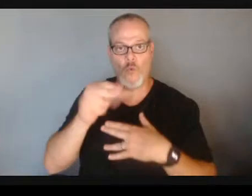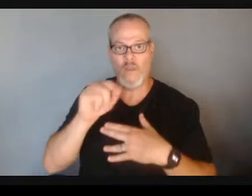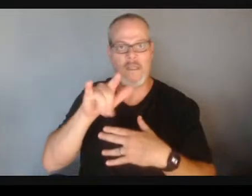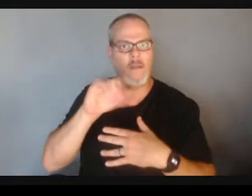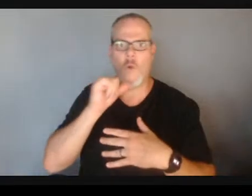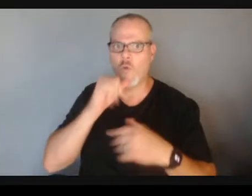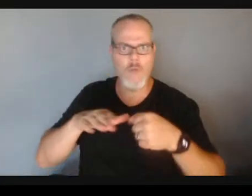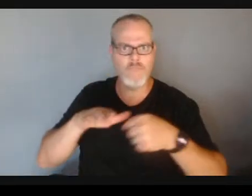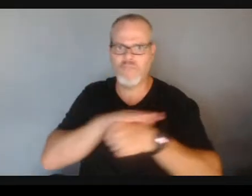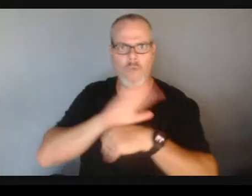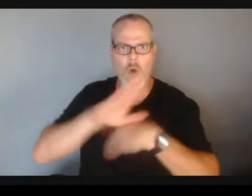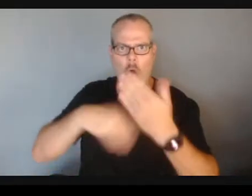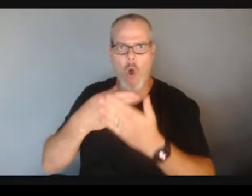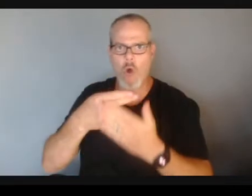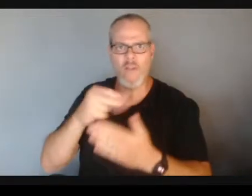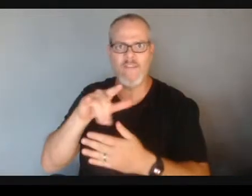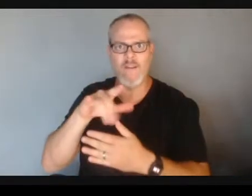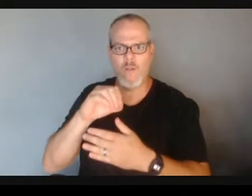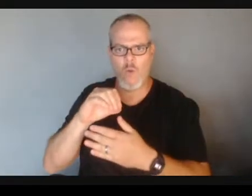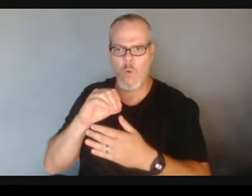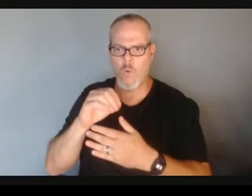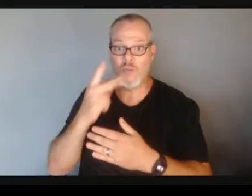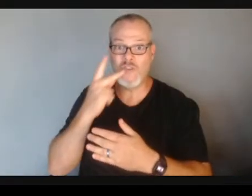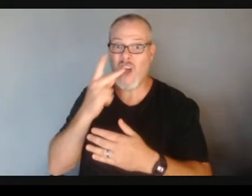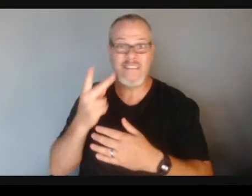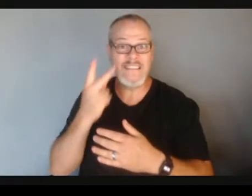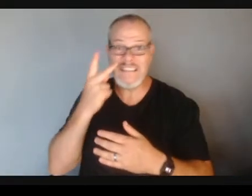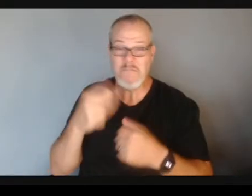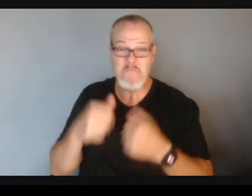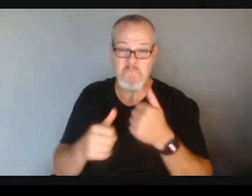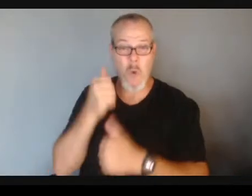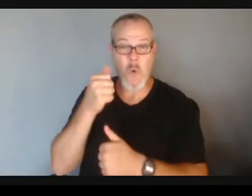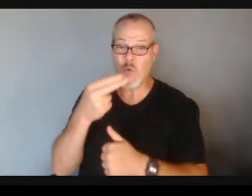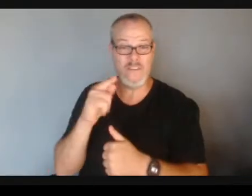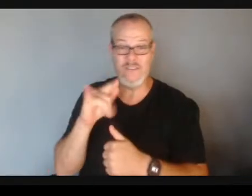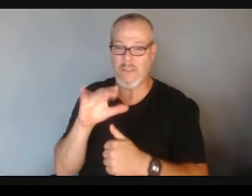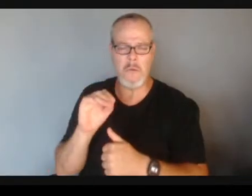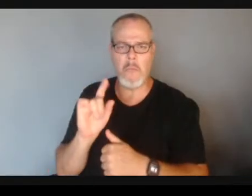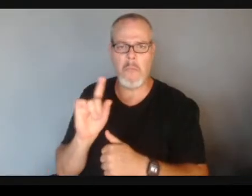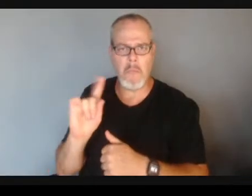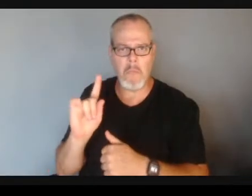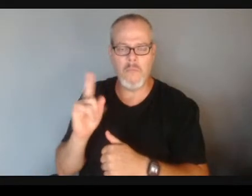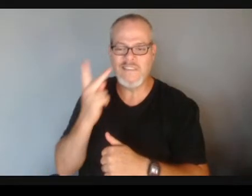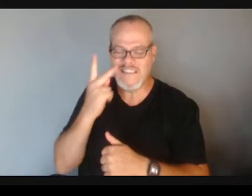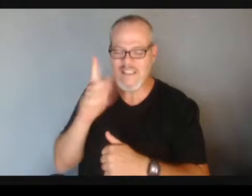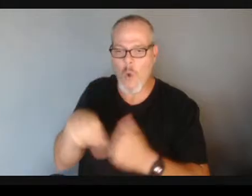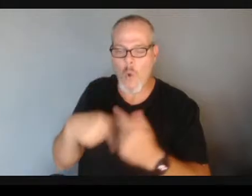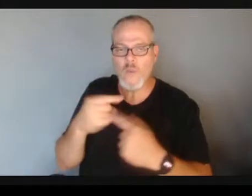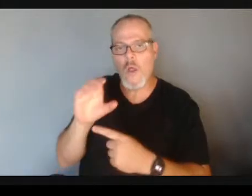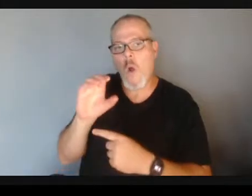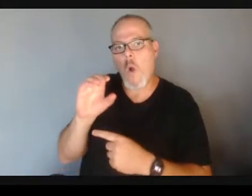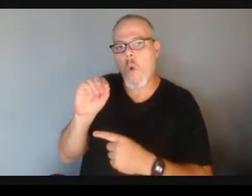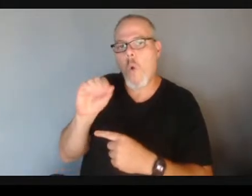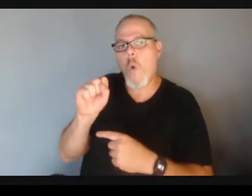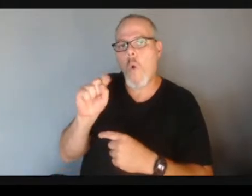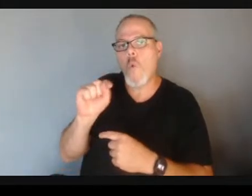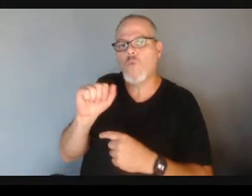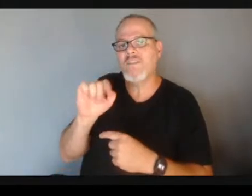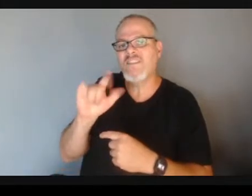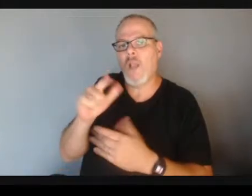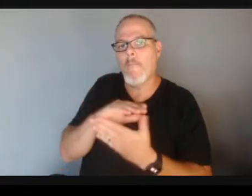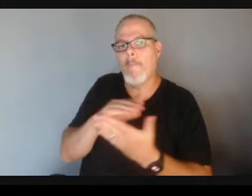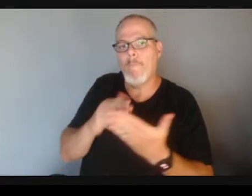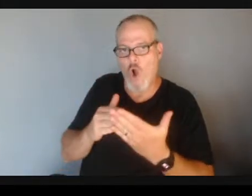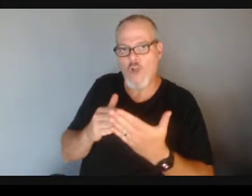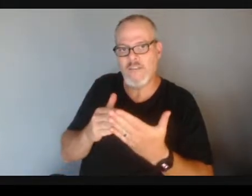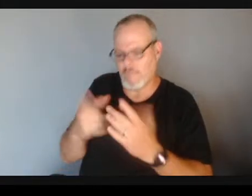Hilo. Nope. We're not even talking most of Hilo. We're talking about the coastal parts that have been prone to tsunamis ever since Hilo